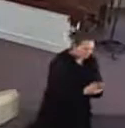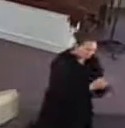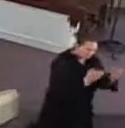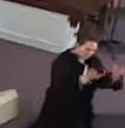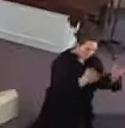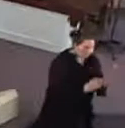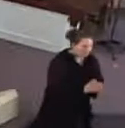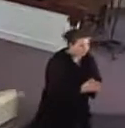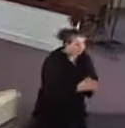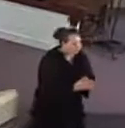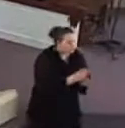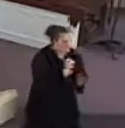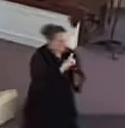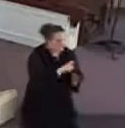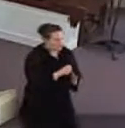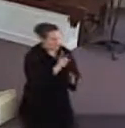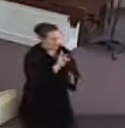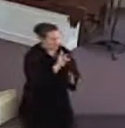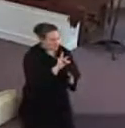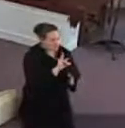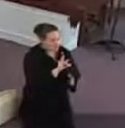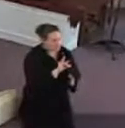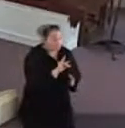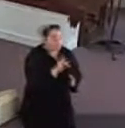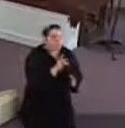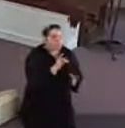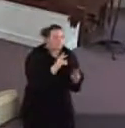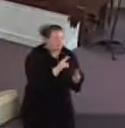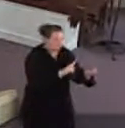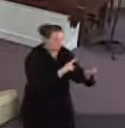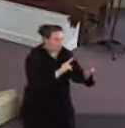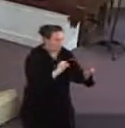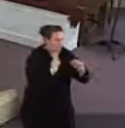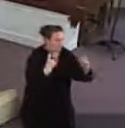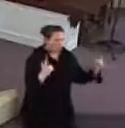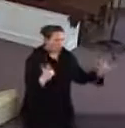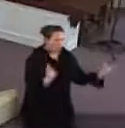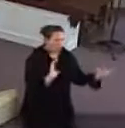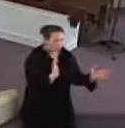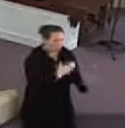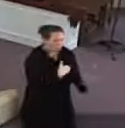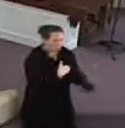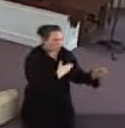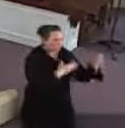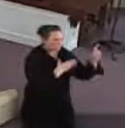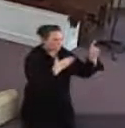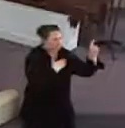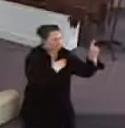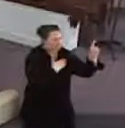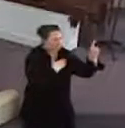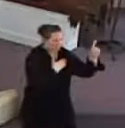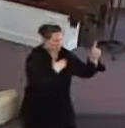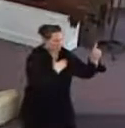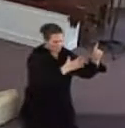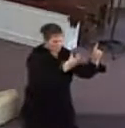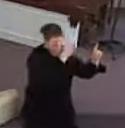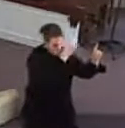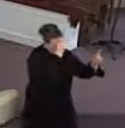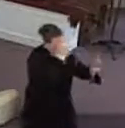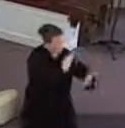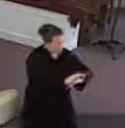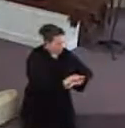Hallelujah. Ezekiel 18 and 4 says, behold, all souls are mine. The soul of the Father as well as the soul of the Son is mine.